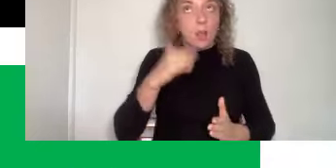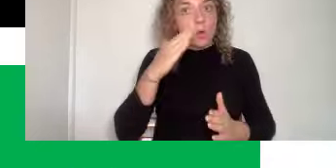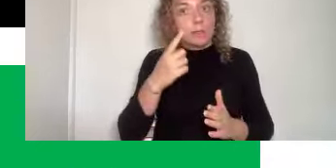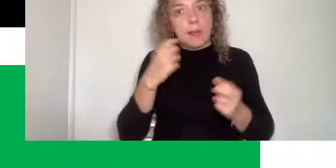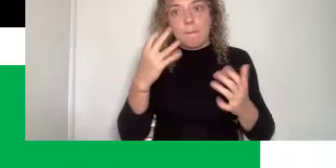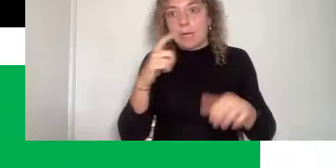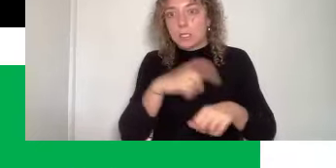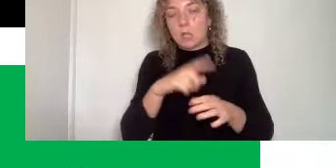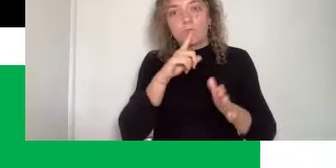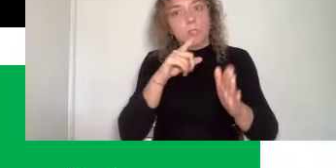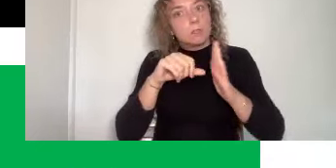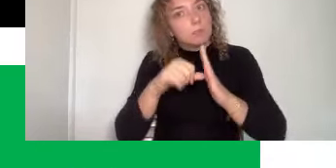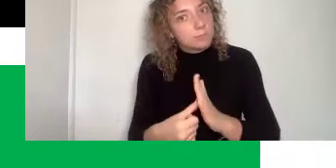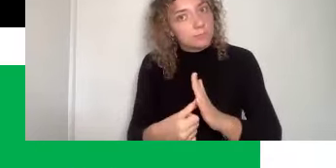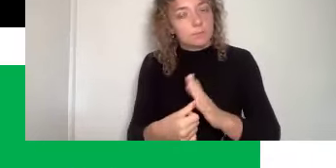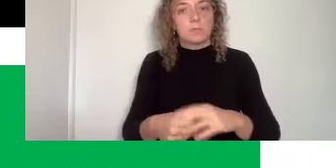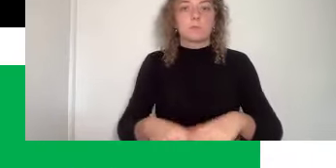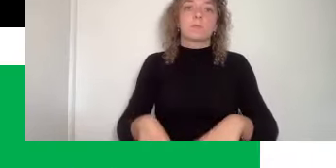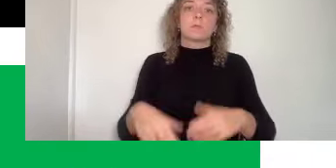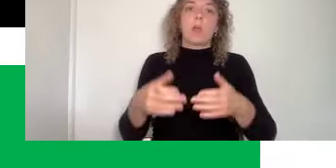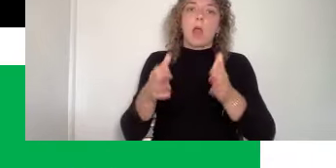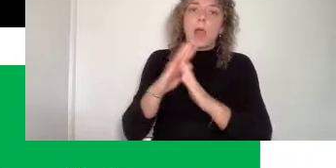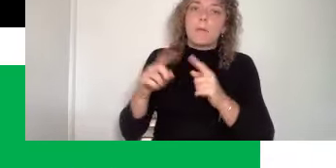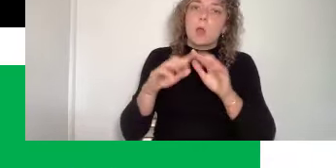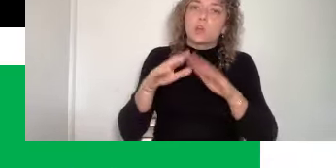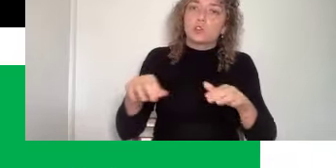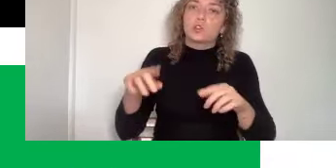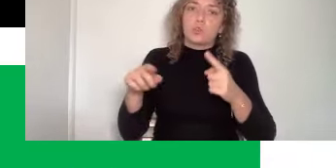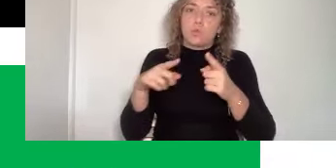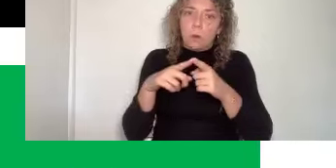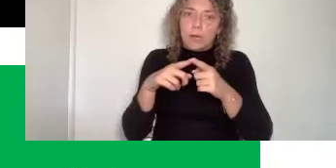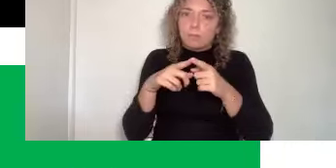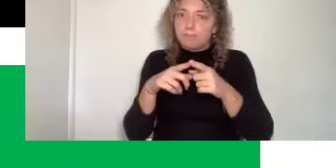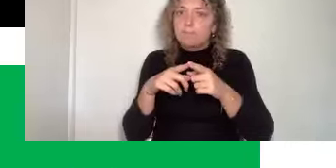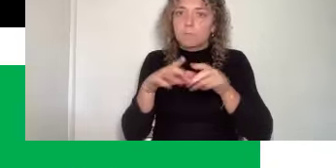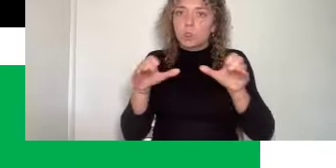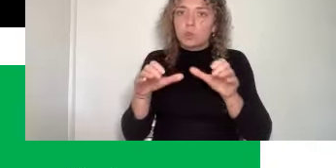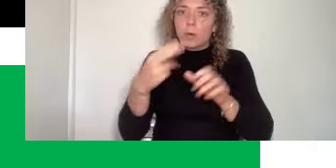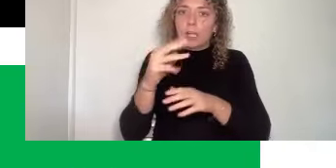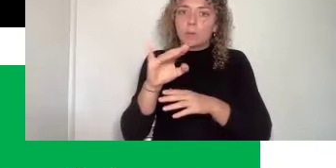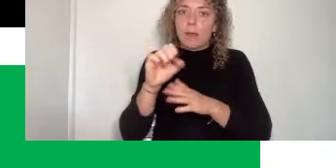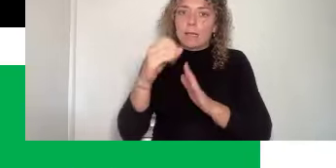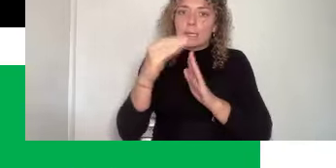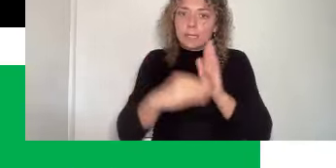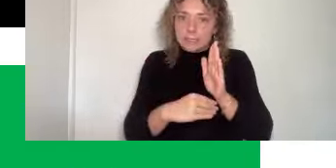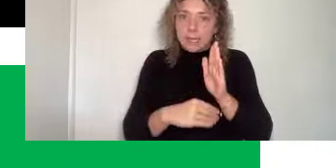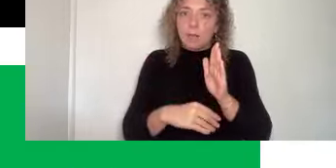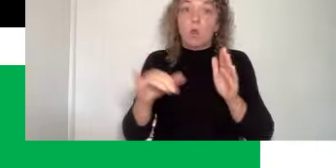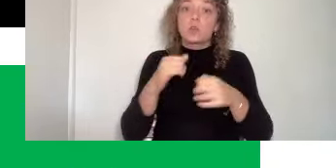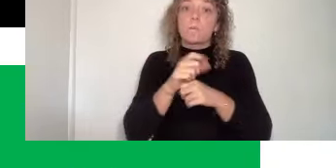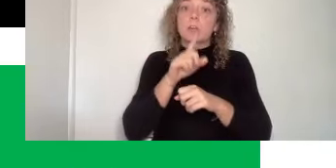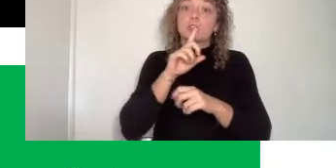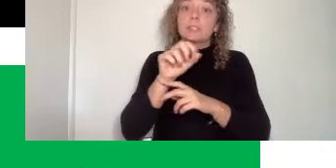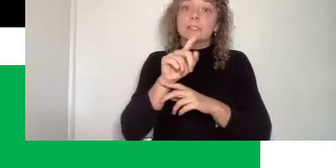really is one of the things in our forefront. Ask about children when conducting that HMIS intake, like I just talked about, and also just ensuring that that data